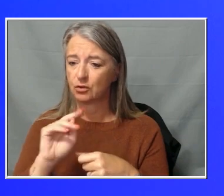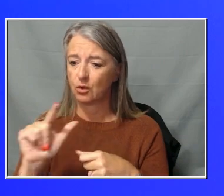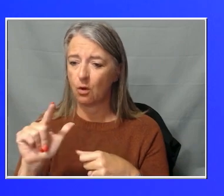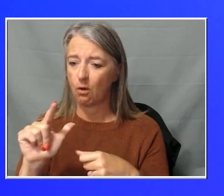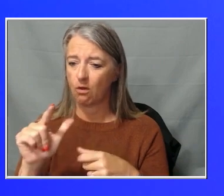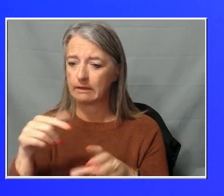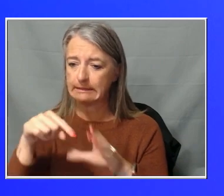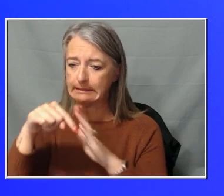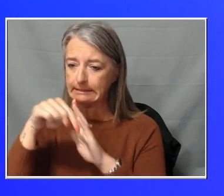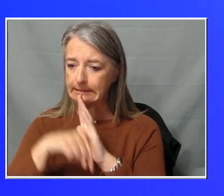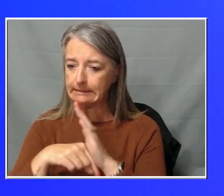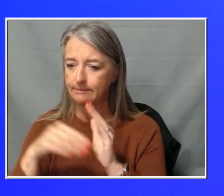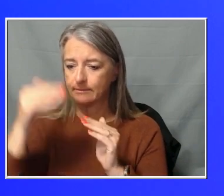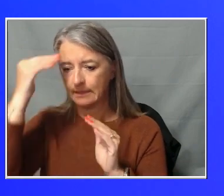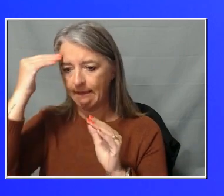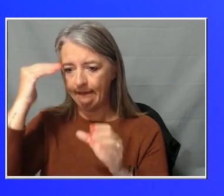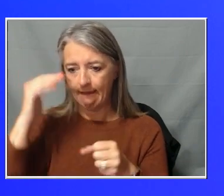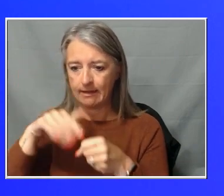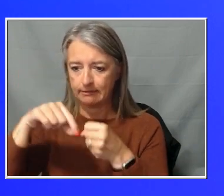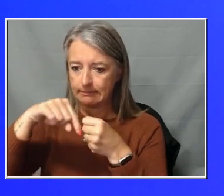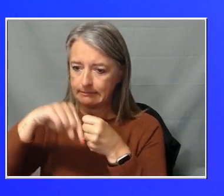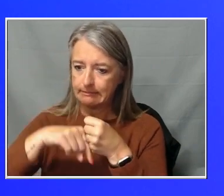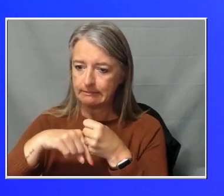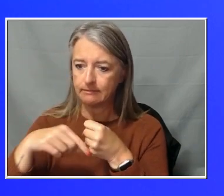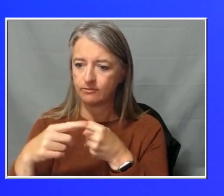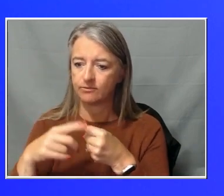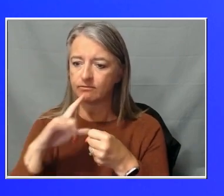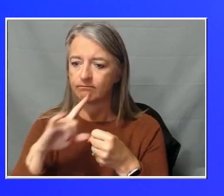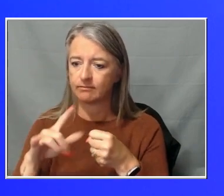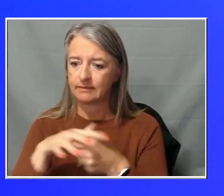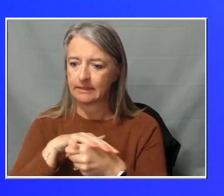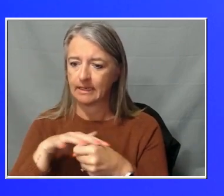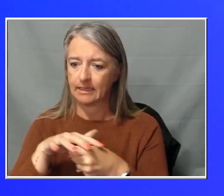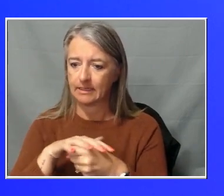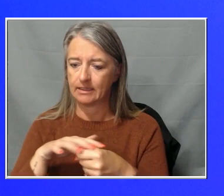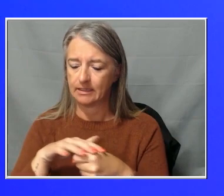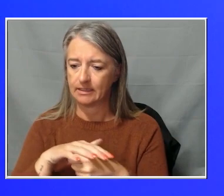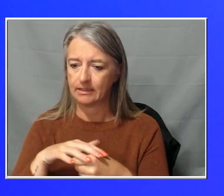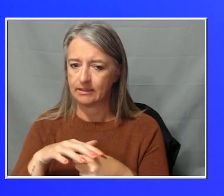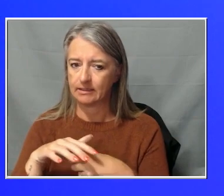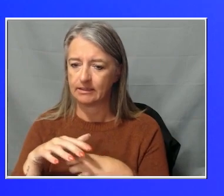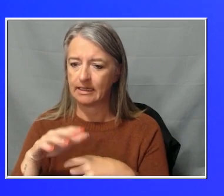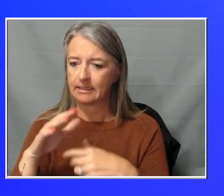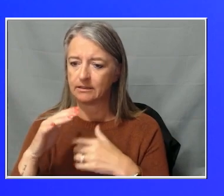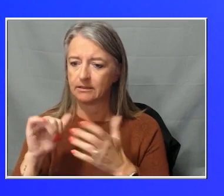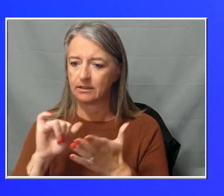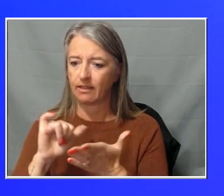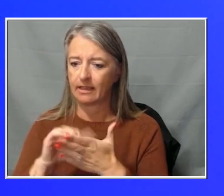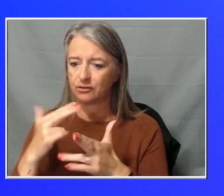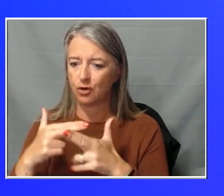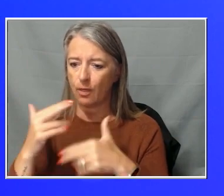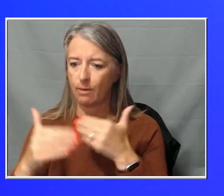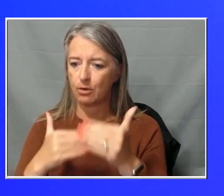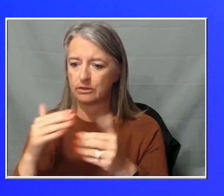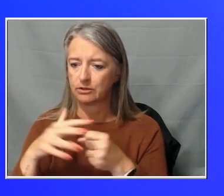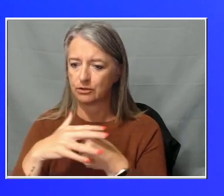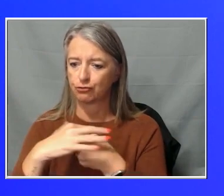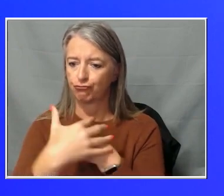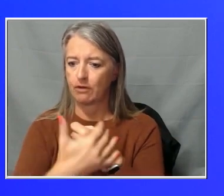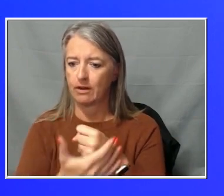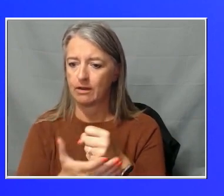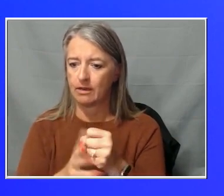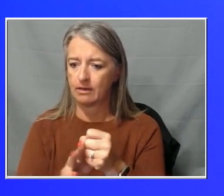in the head, very critical location. It's an area called the anterior clinoid process, surrounded by very important